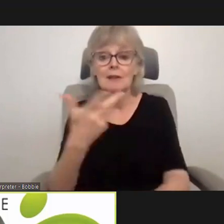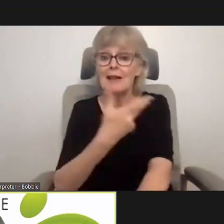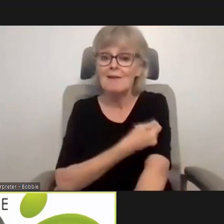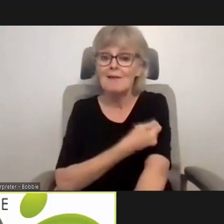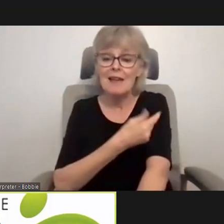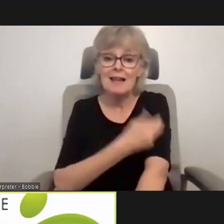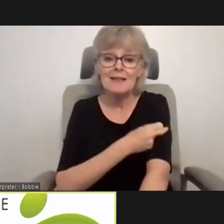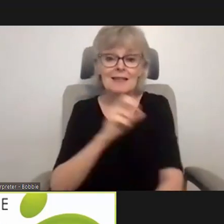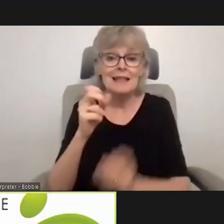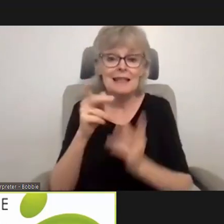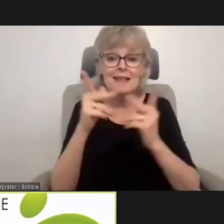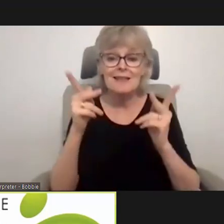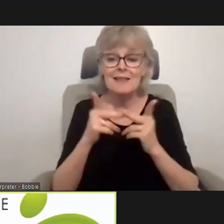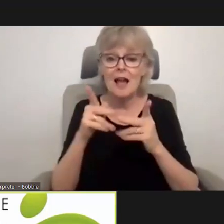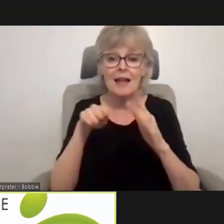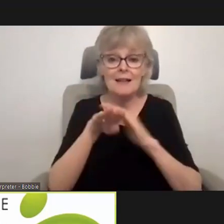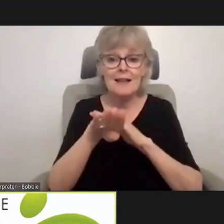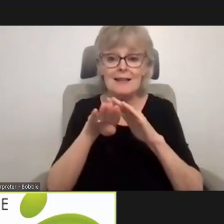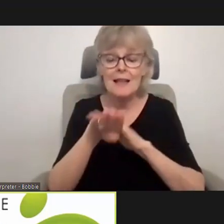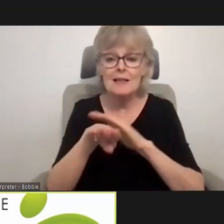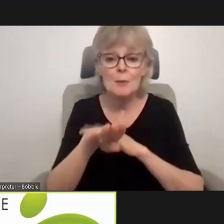accessibility,